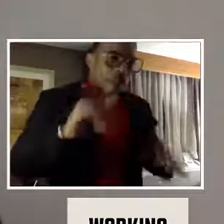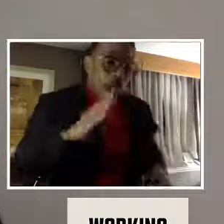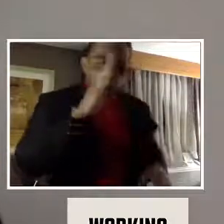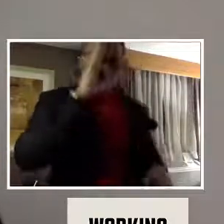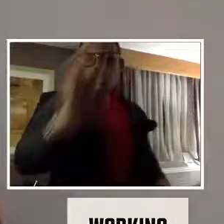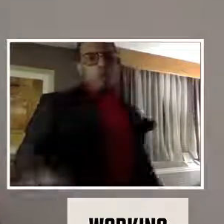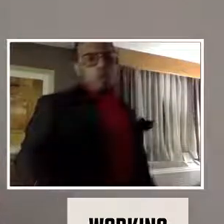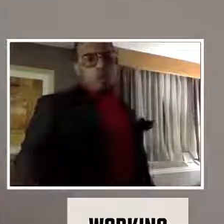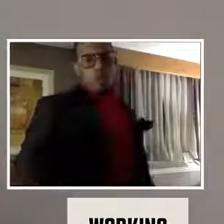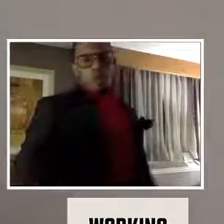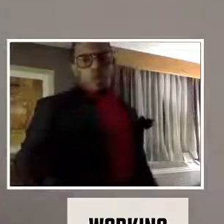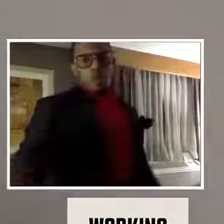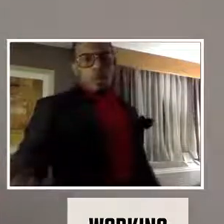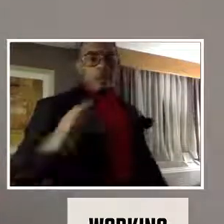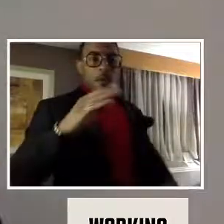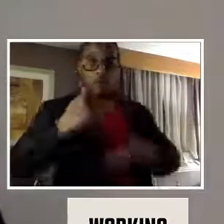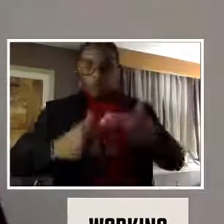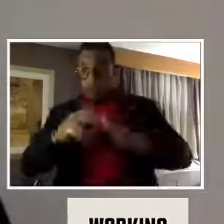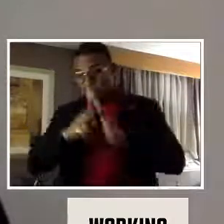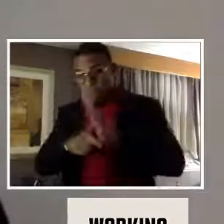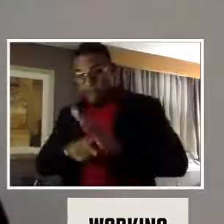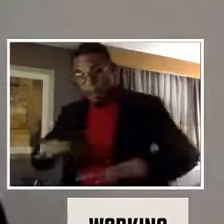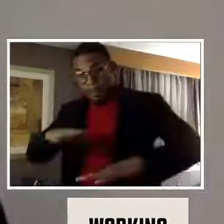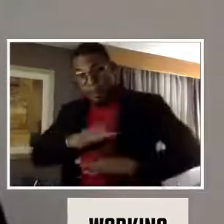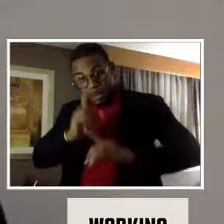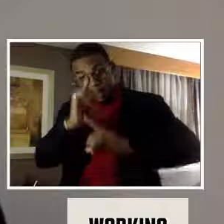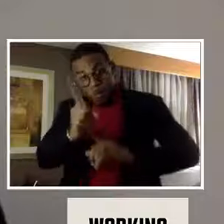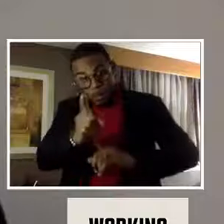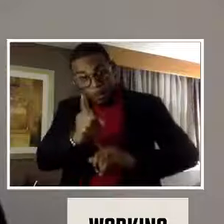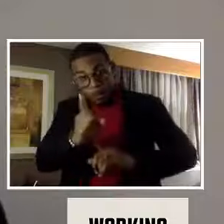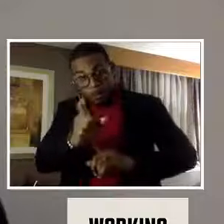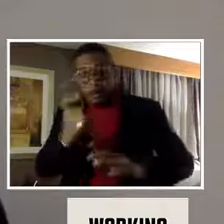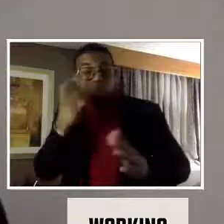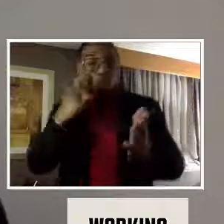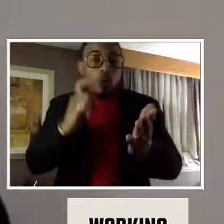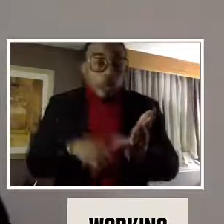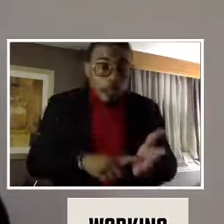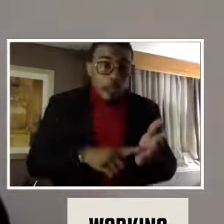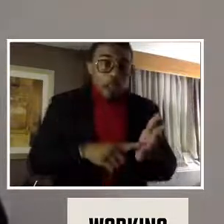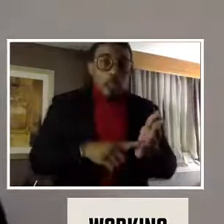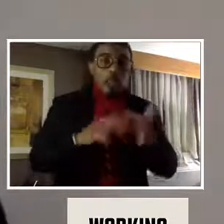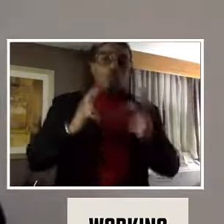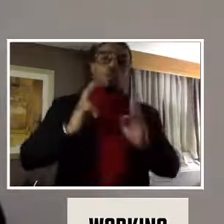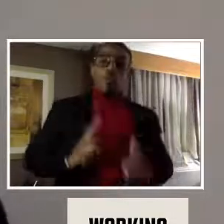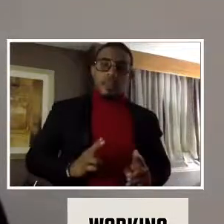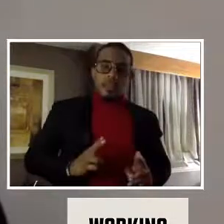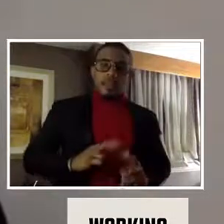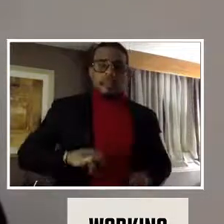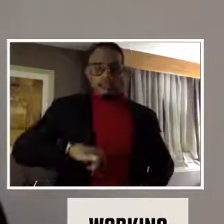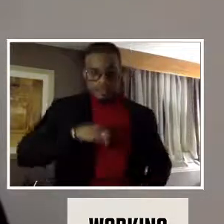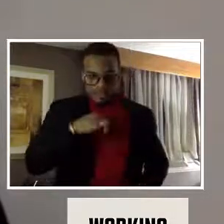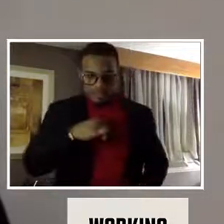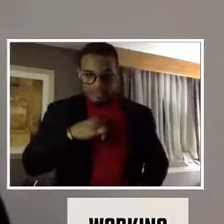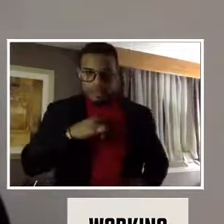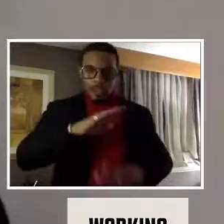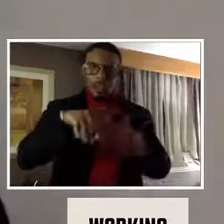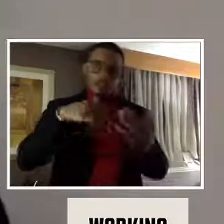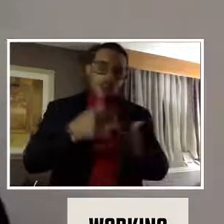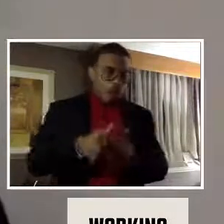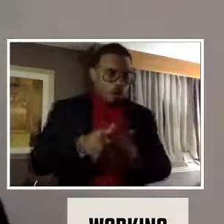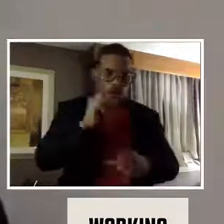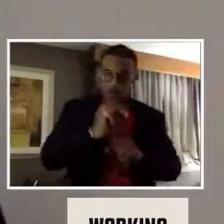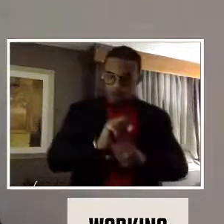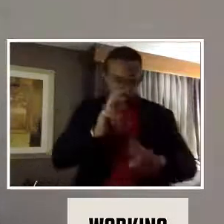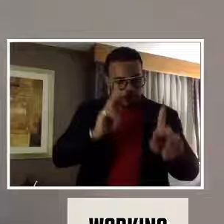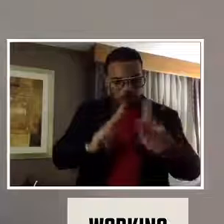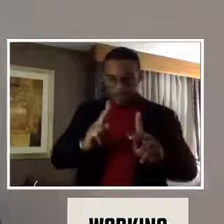bold, progressive policies that meet the moment and recognize the humanity and the dignity of all